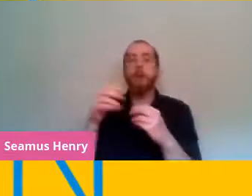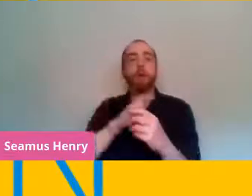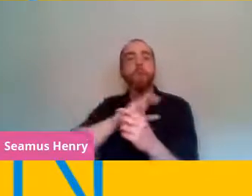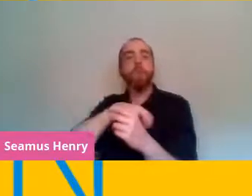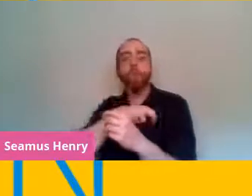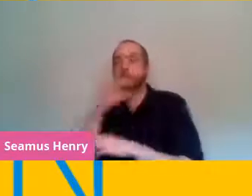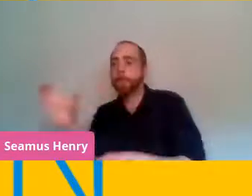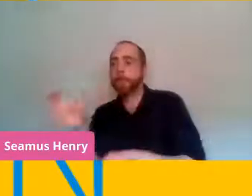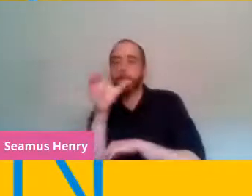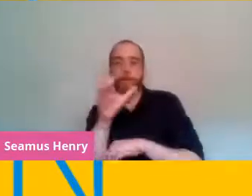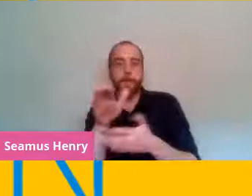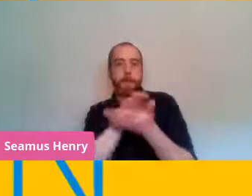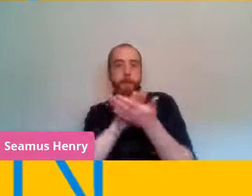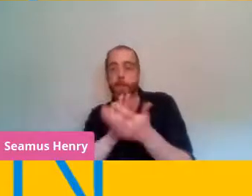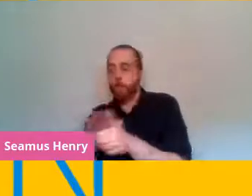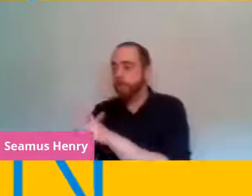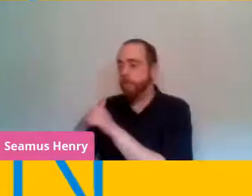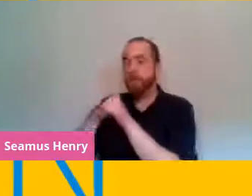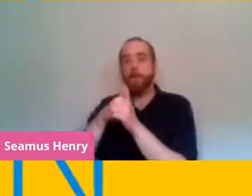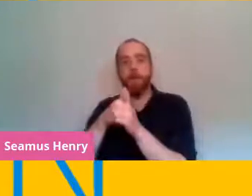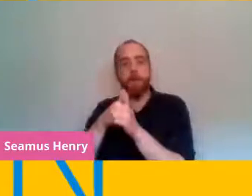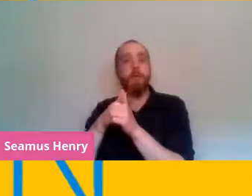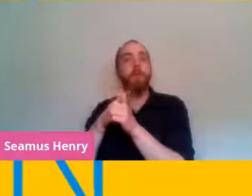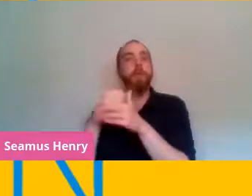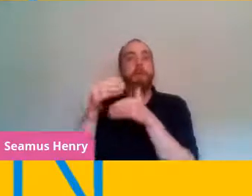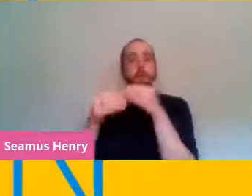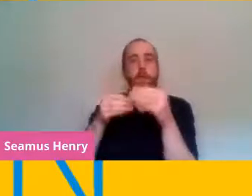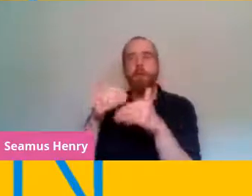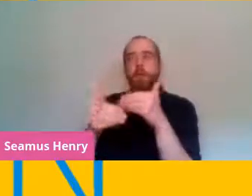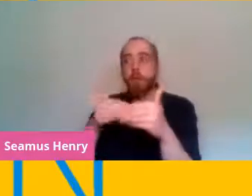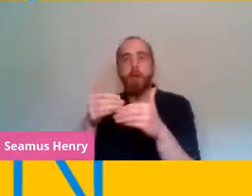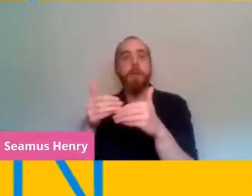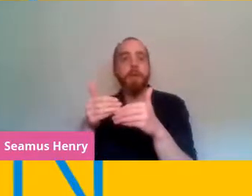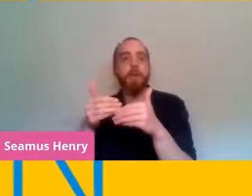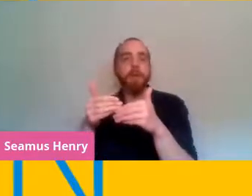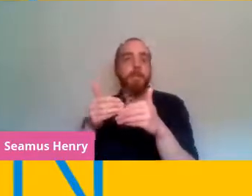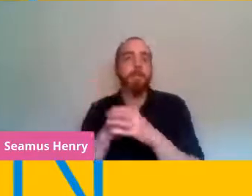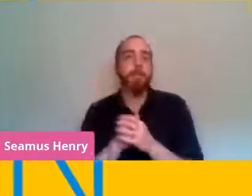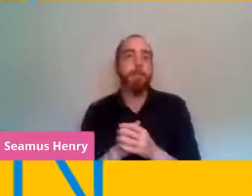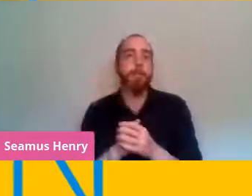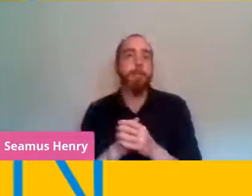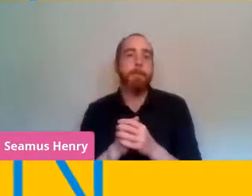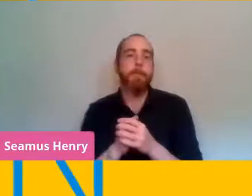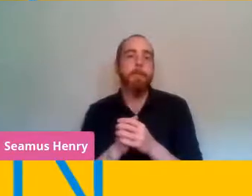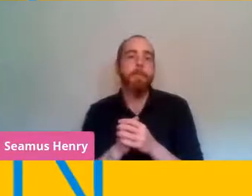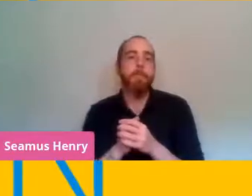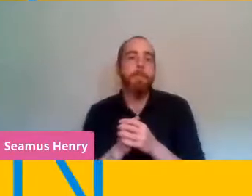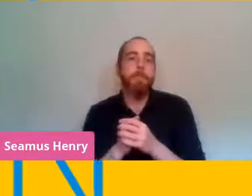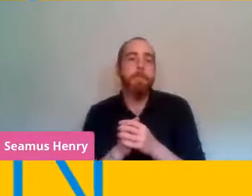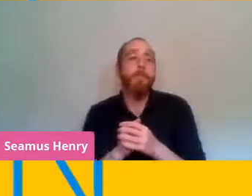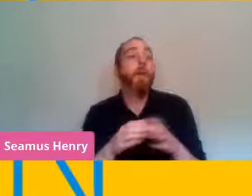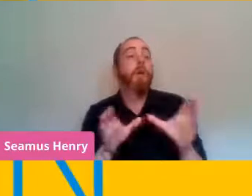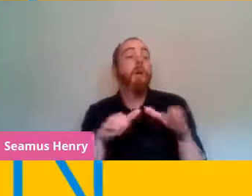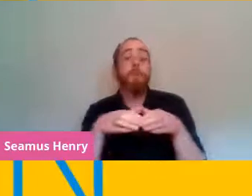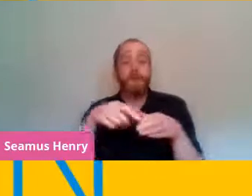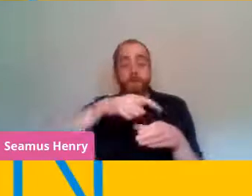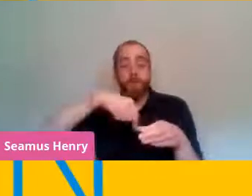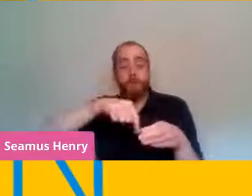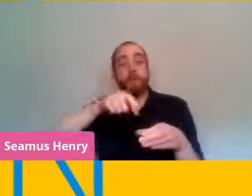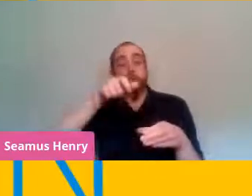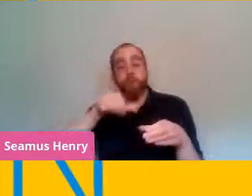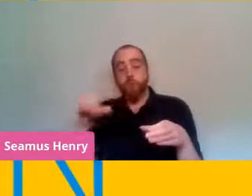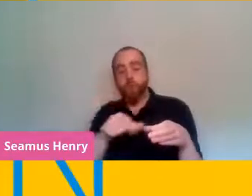kind of get things moving on the anti-casualization front. So, branches should have dedicated officers to work